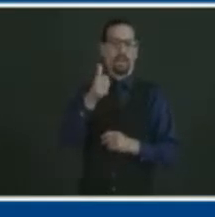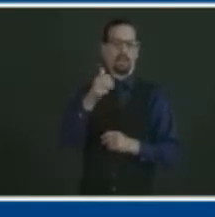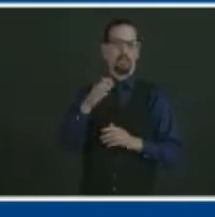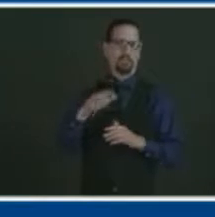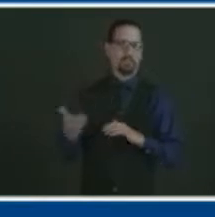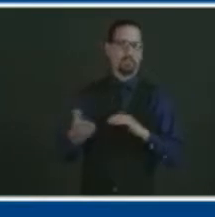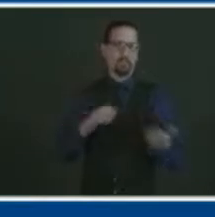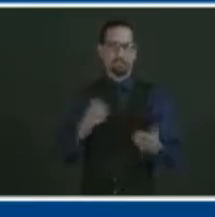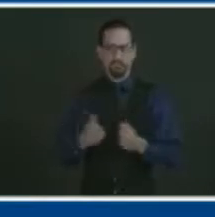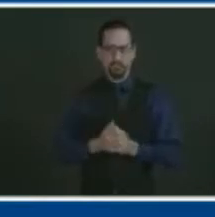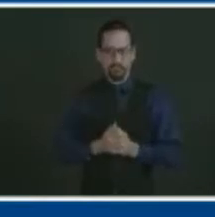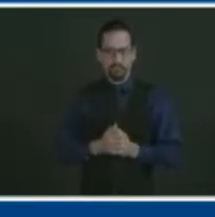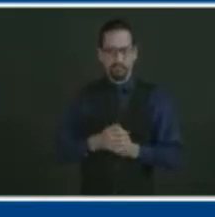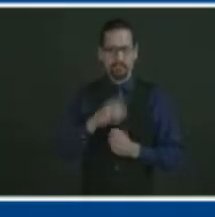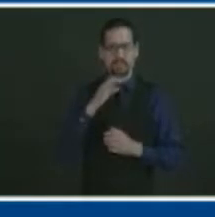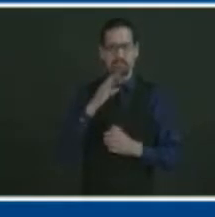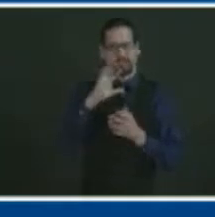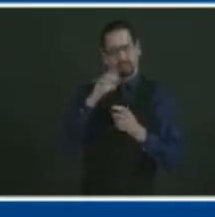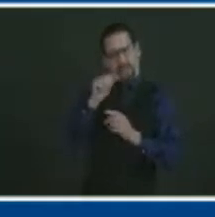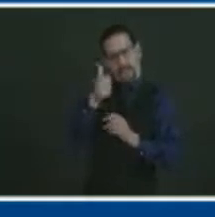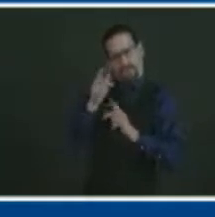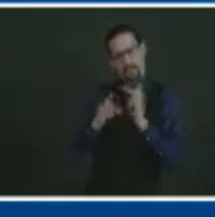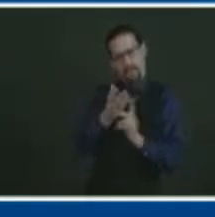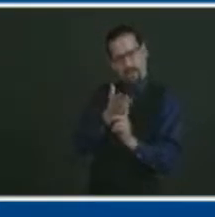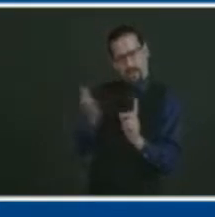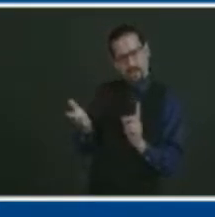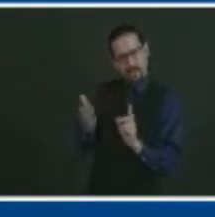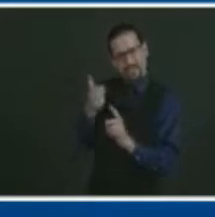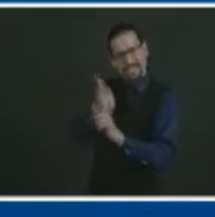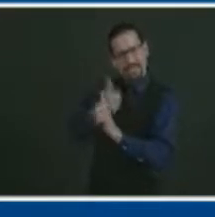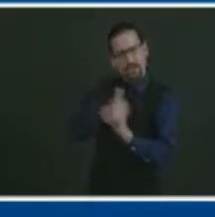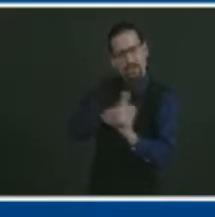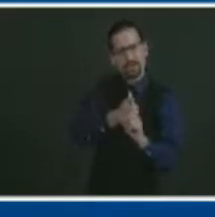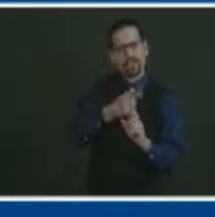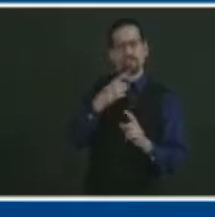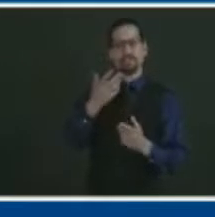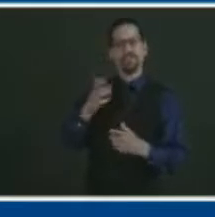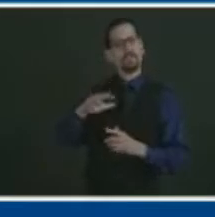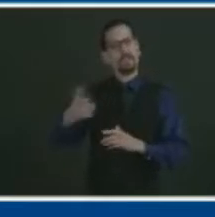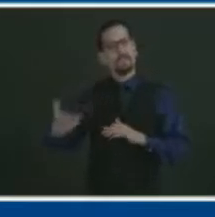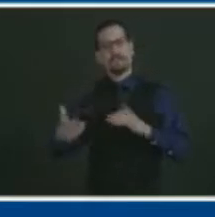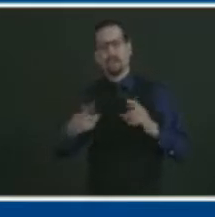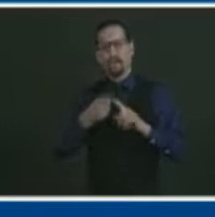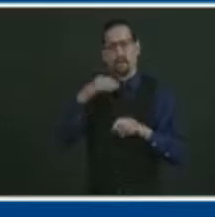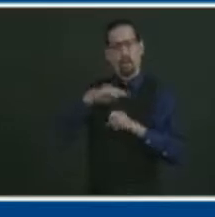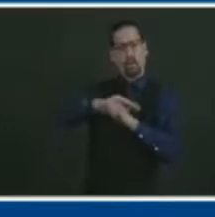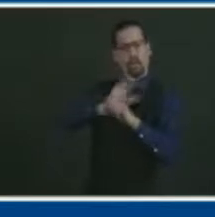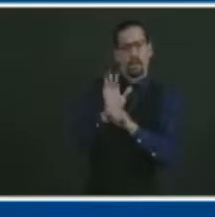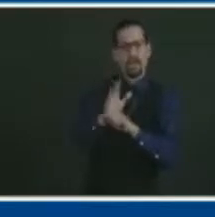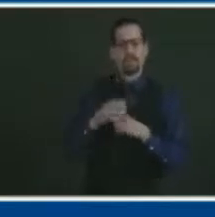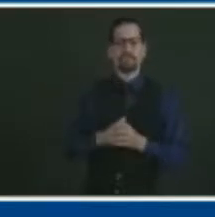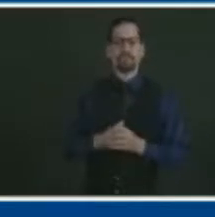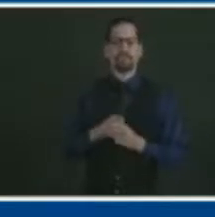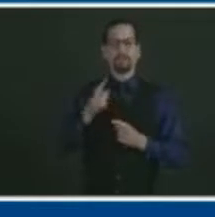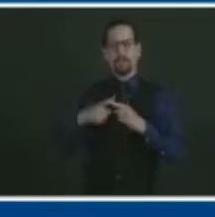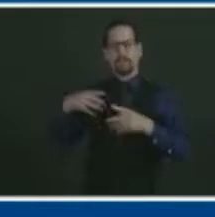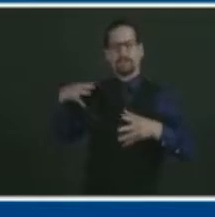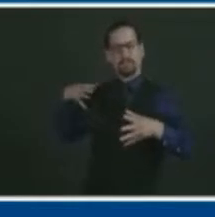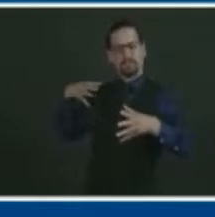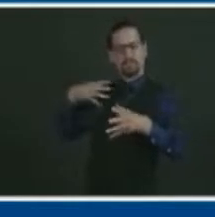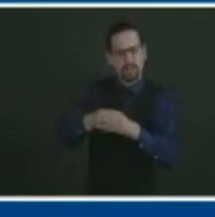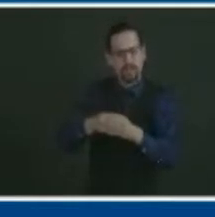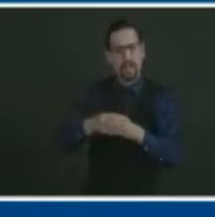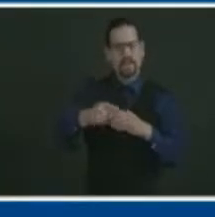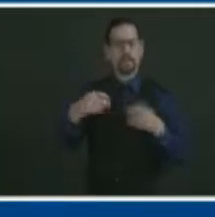lose loved ones every single day to this virus. So even as we move into phase 2 and we have a good handle on it,